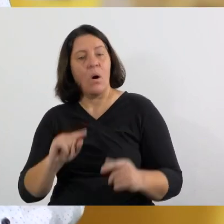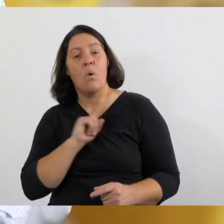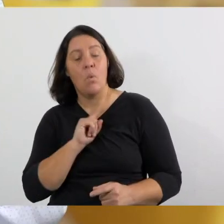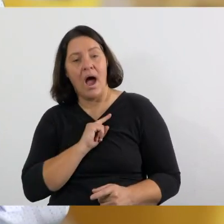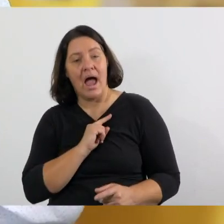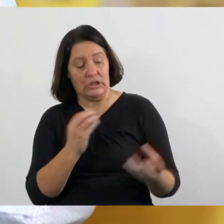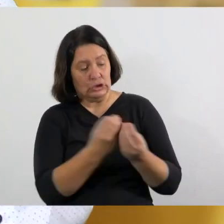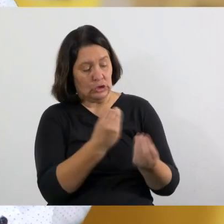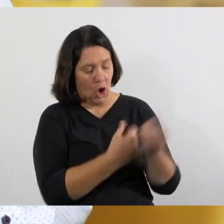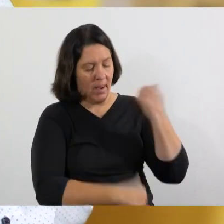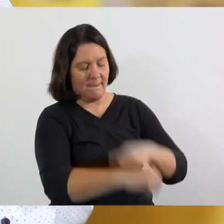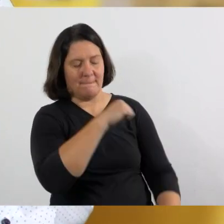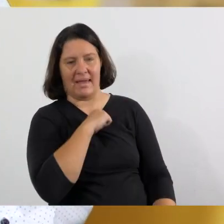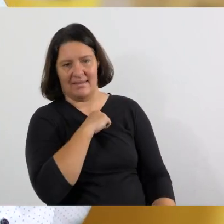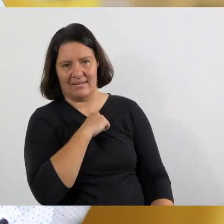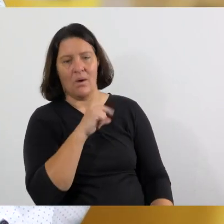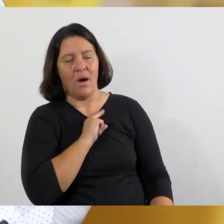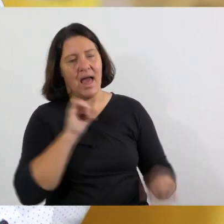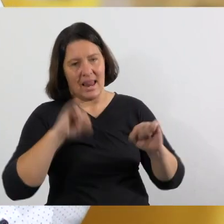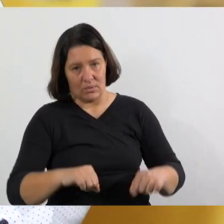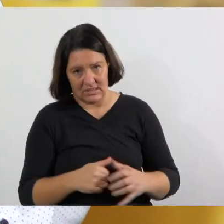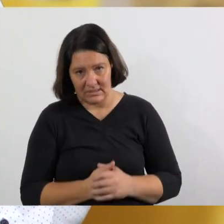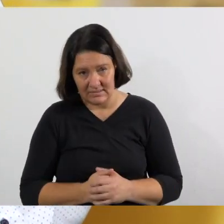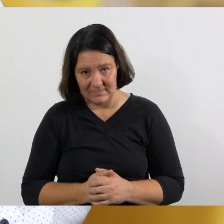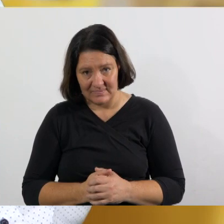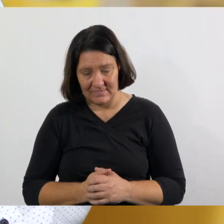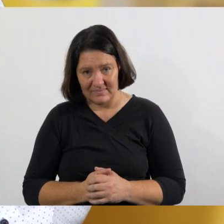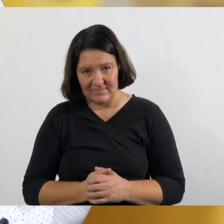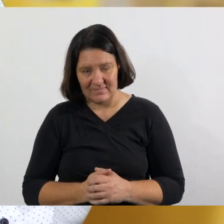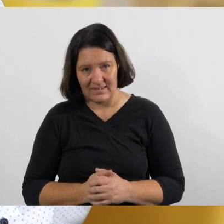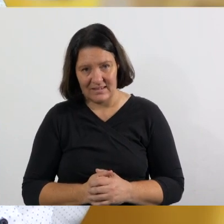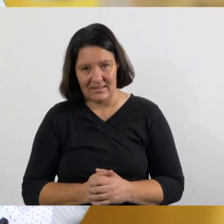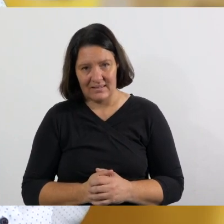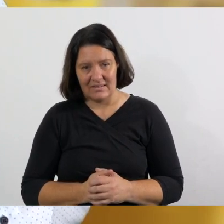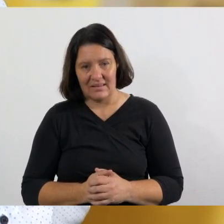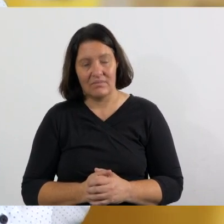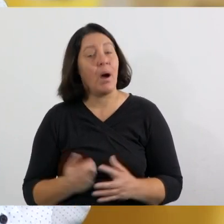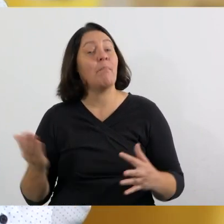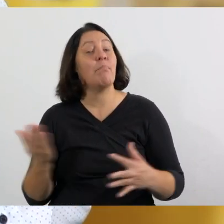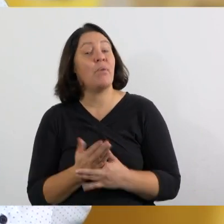because there has been an allowance. My dear learners,